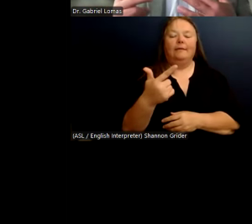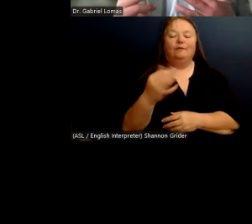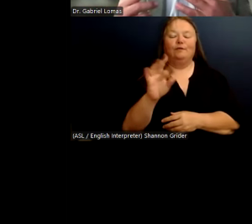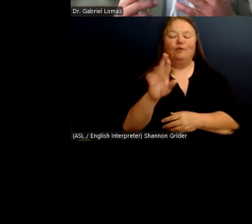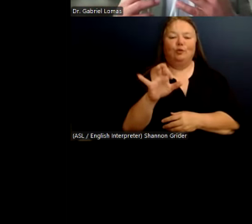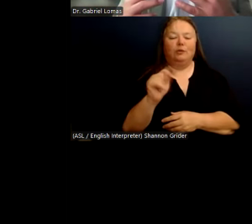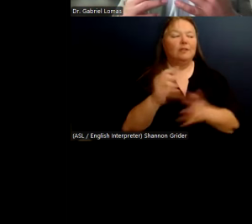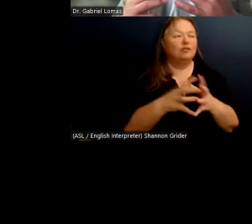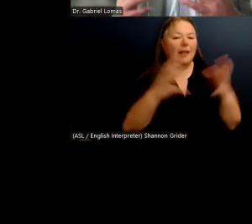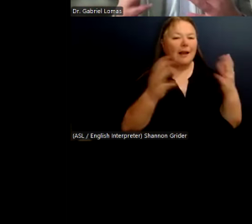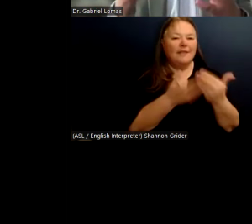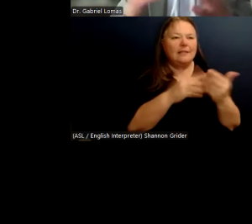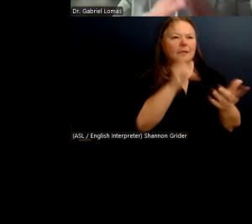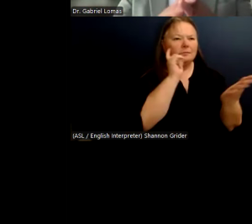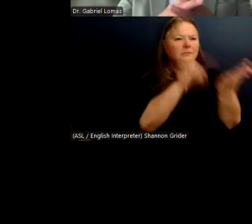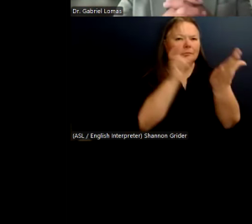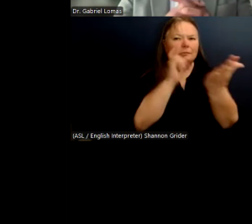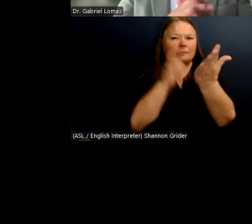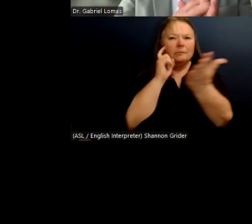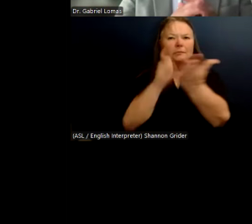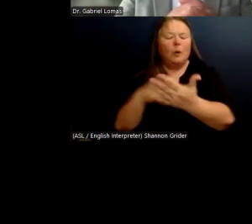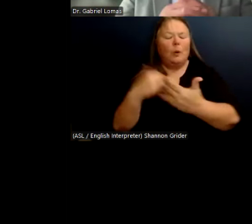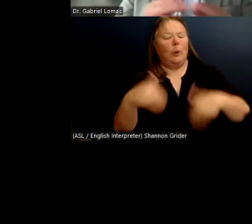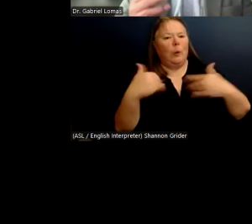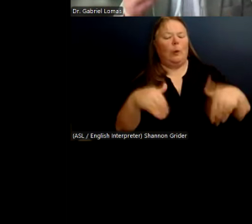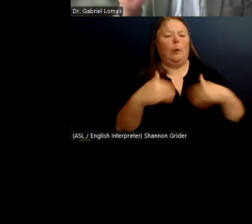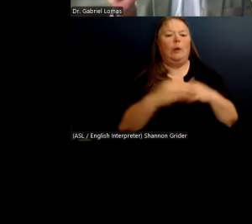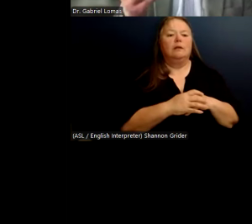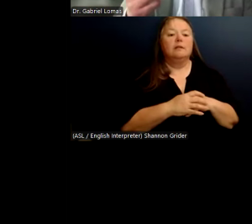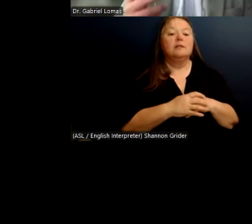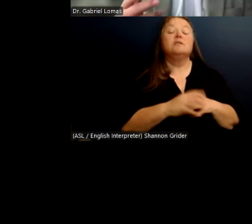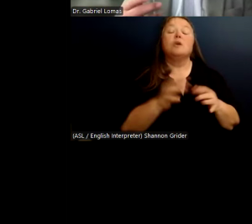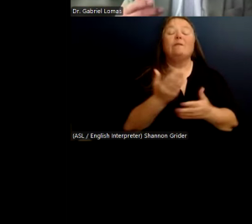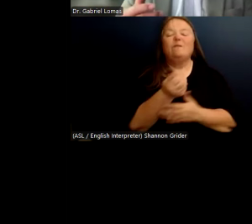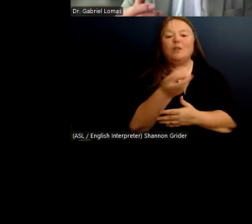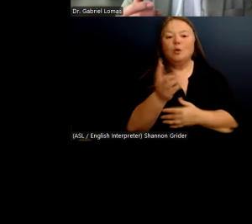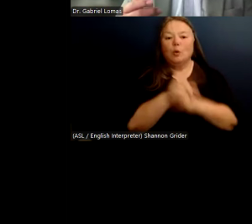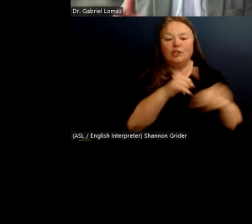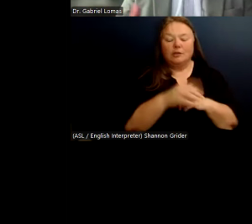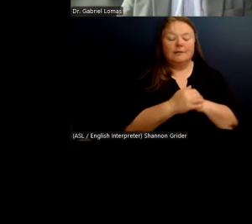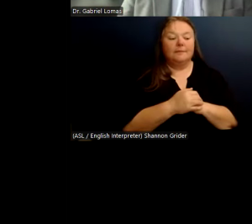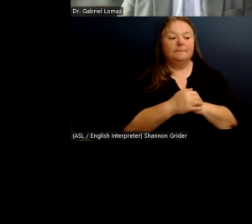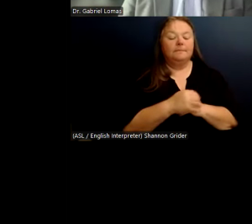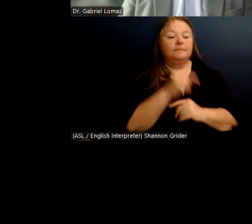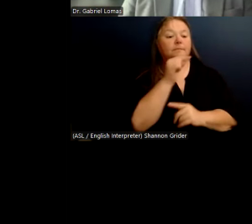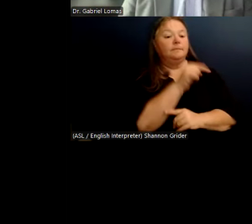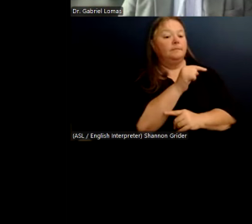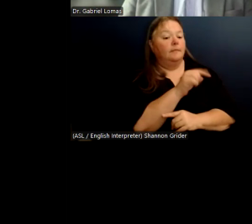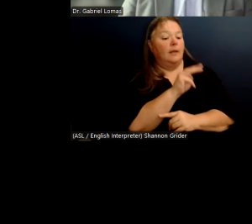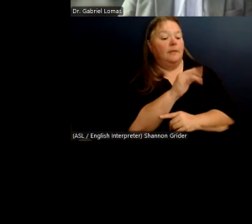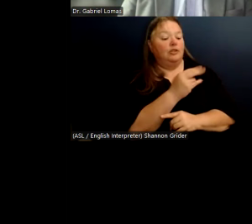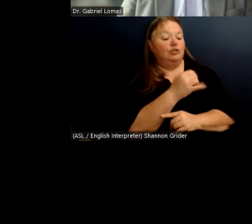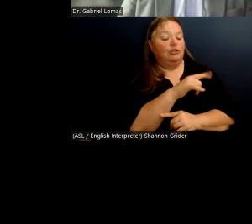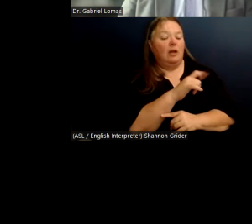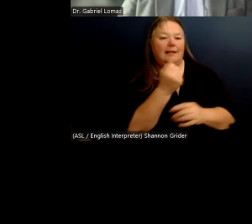she had, and so let's just start with some of these questions here. So she had a number of arrests, and many involved battery